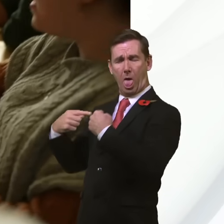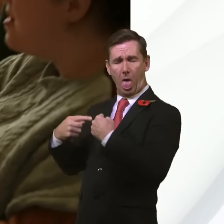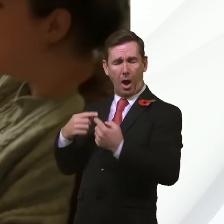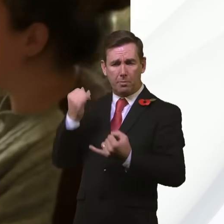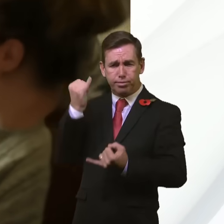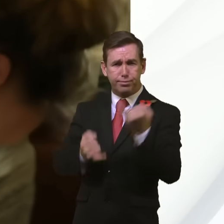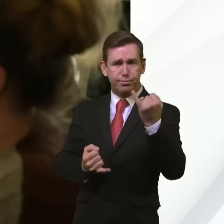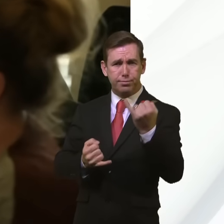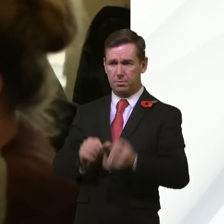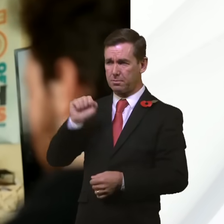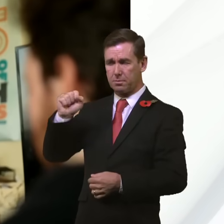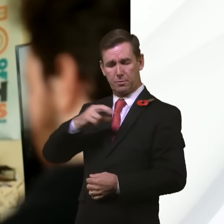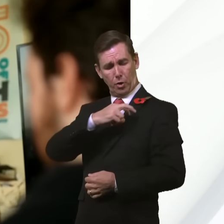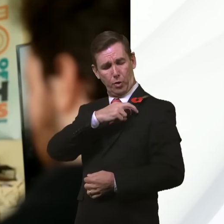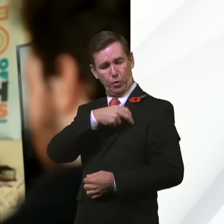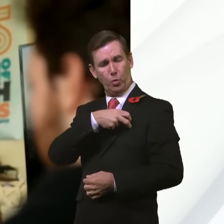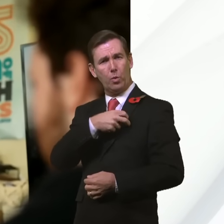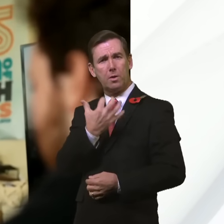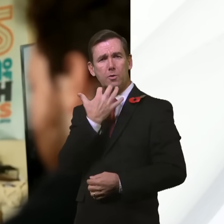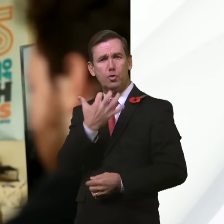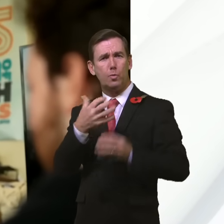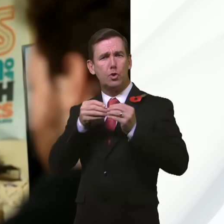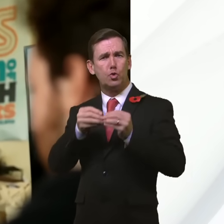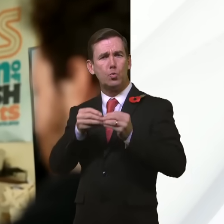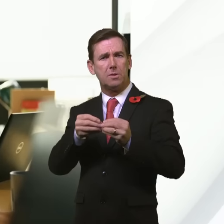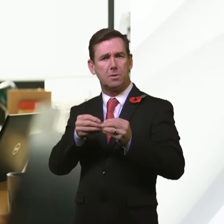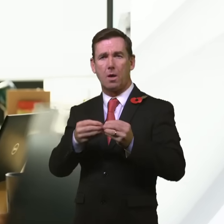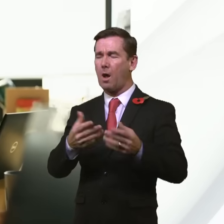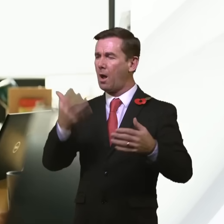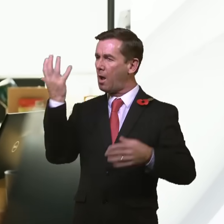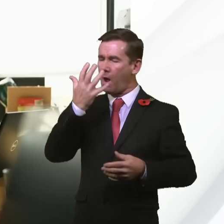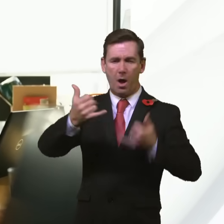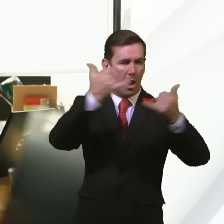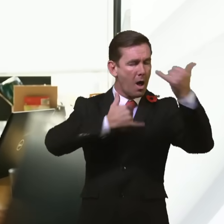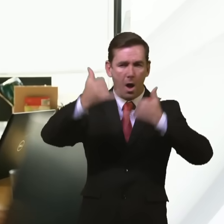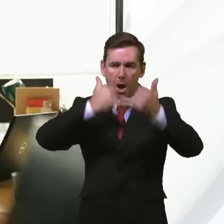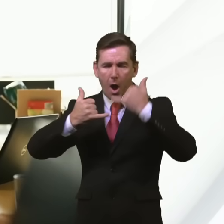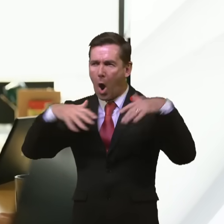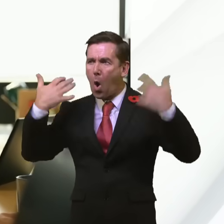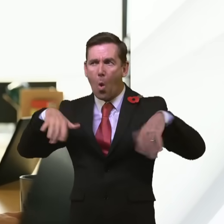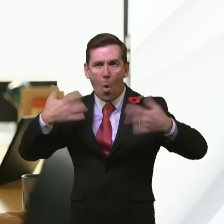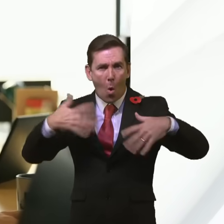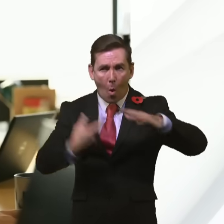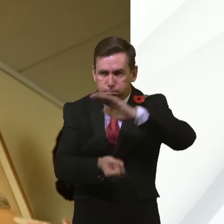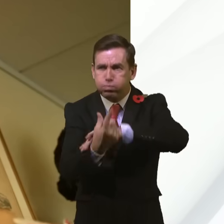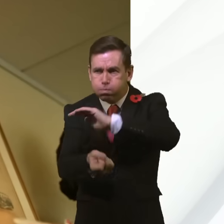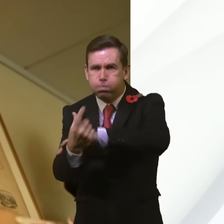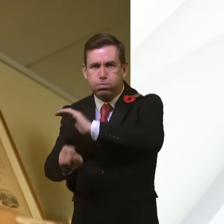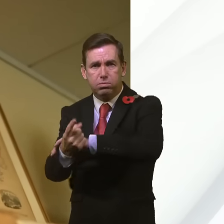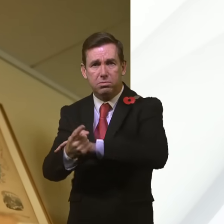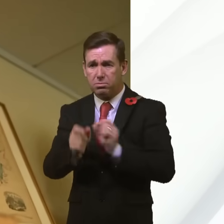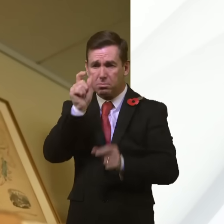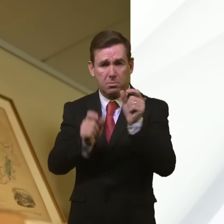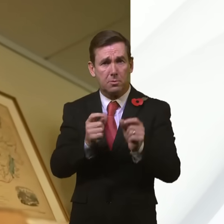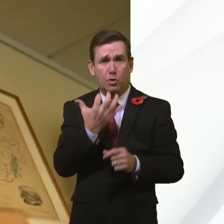been inundated with incidents of anti-Semitism. There's been a significant increase in Jewish students saying they no longer feel